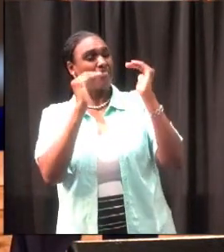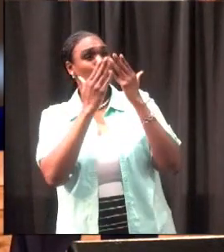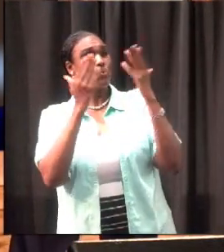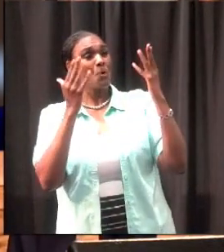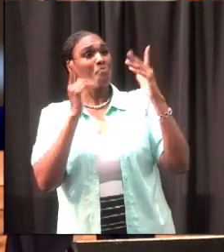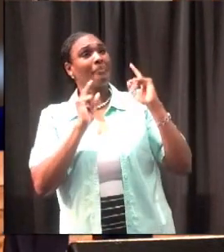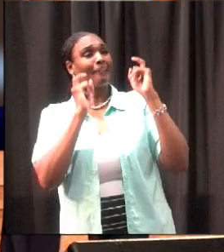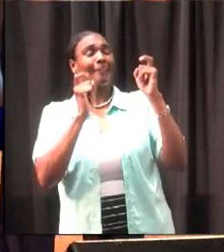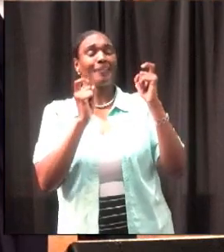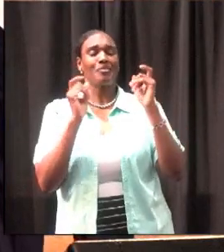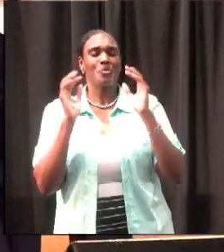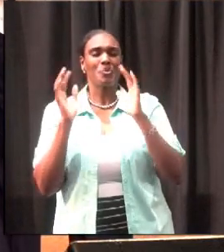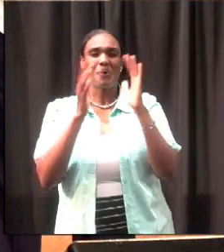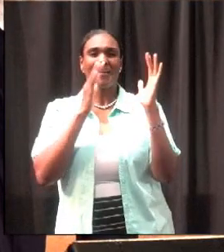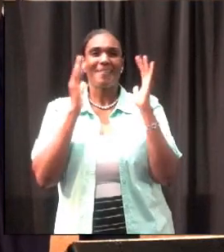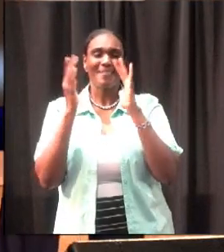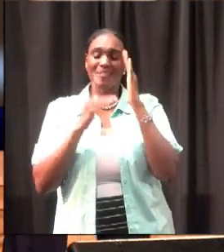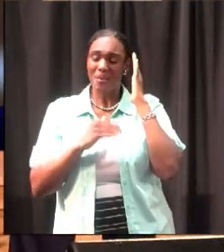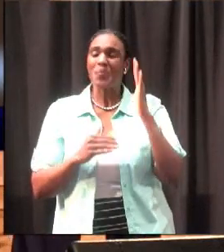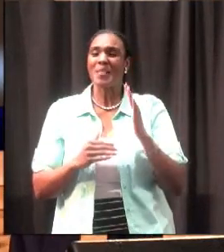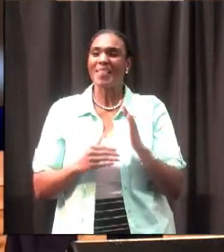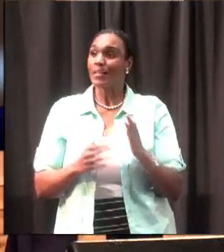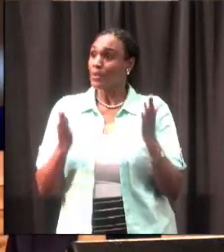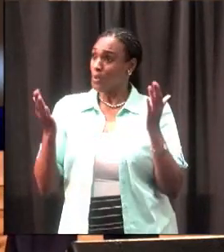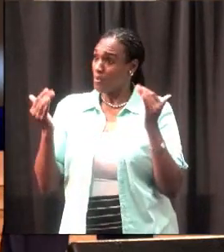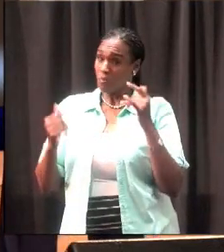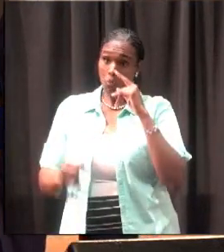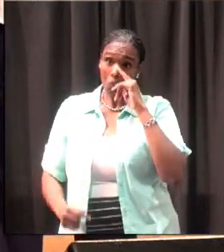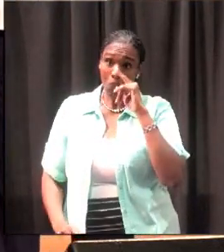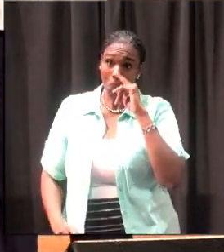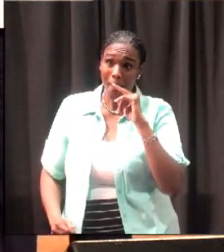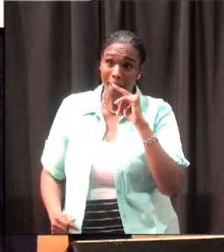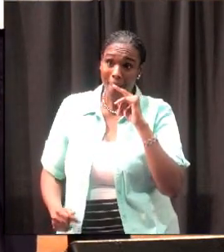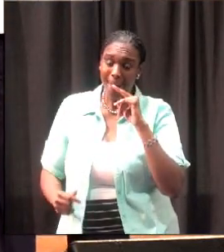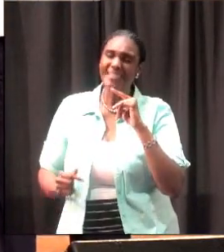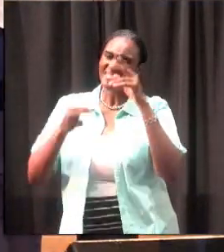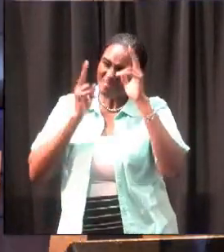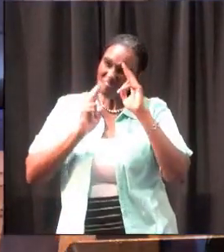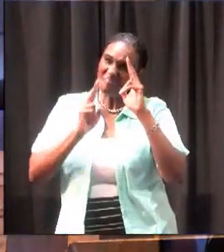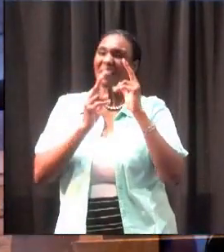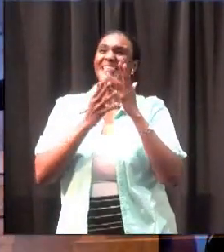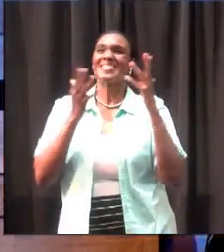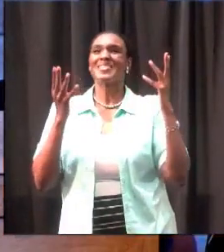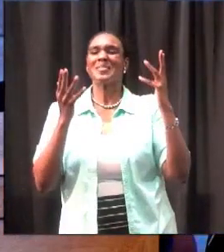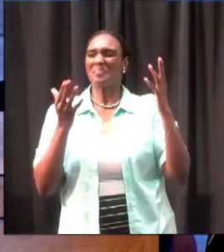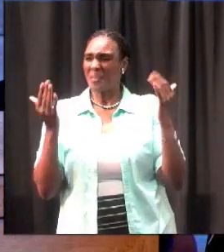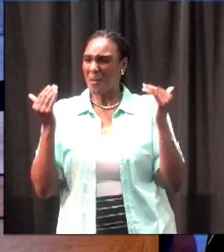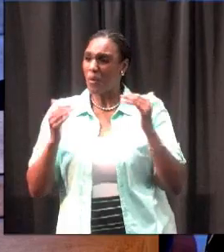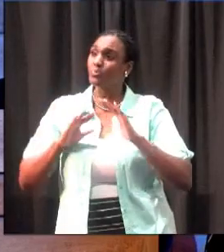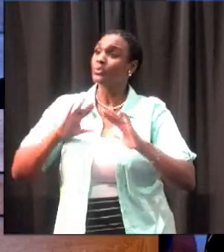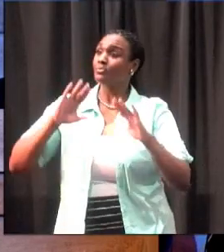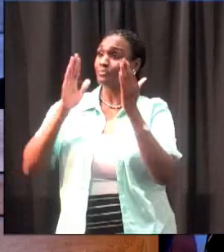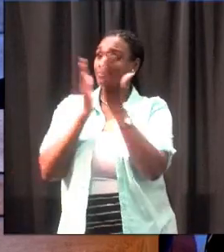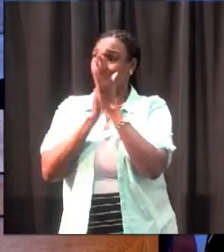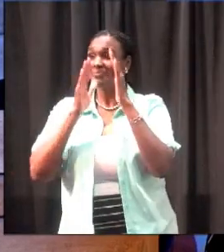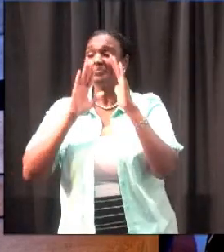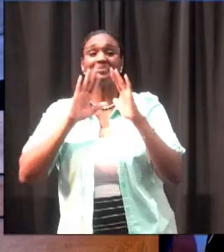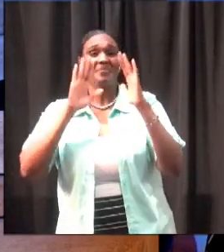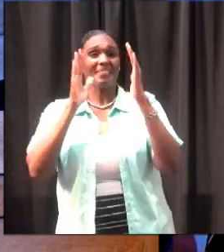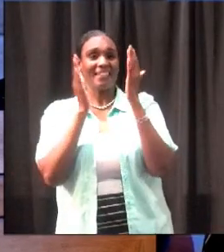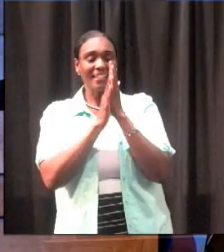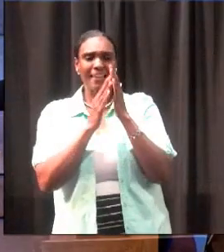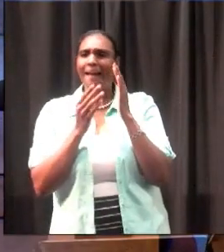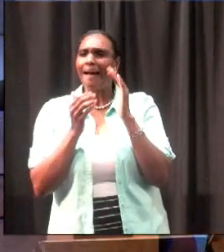I will give you praise. So come on, if you don't mind, we're just gonna bless him. Come on, bless him with your hands. Bless him